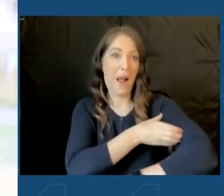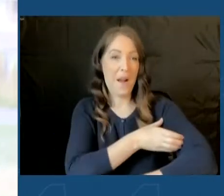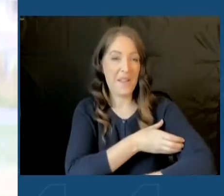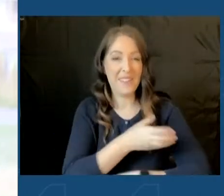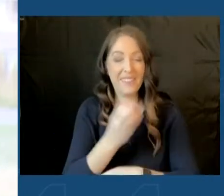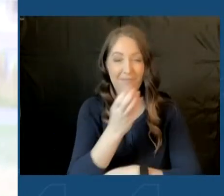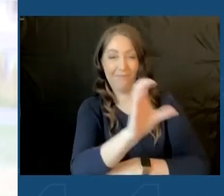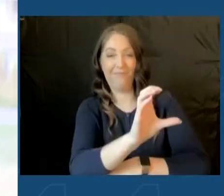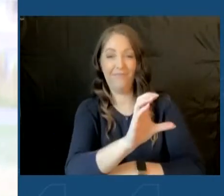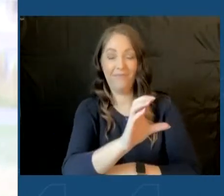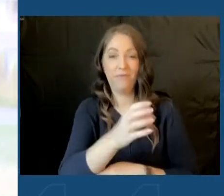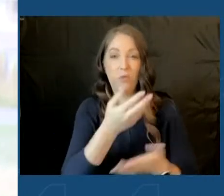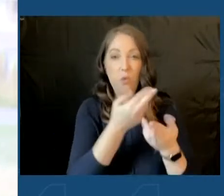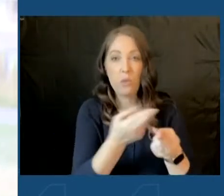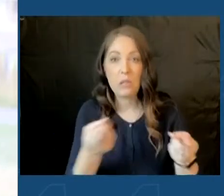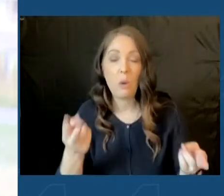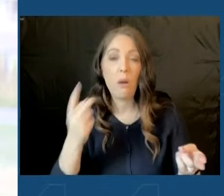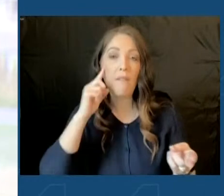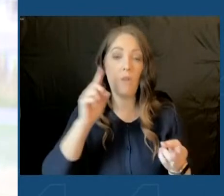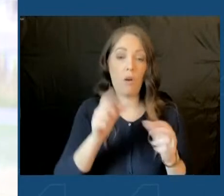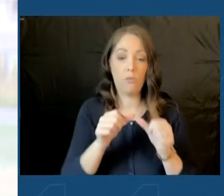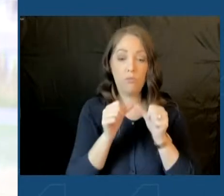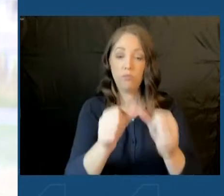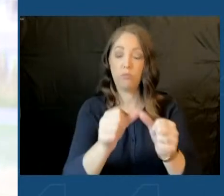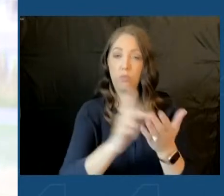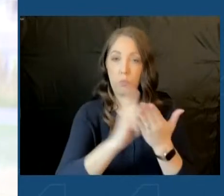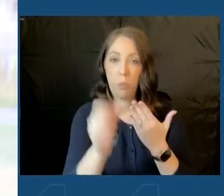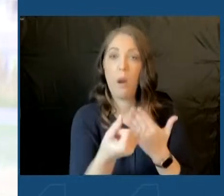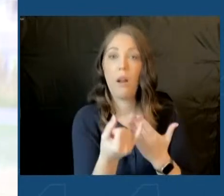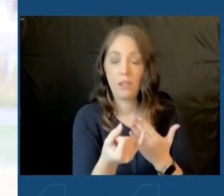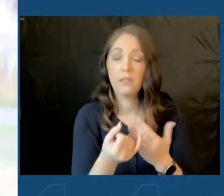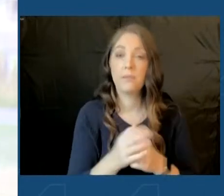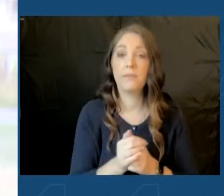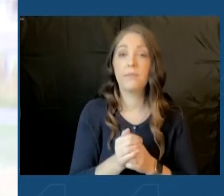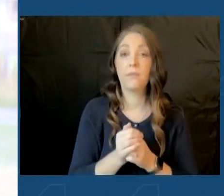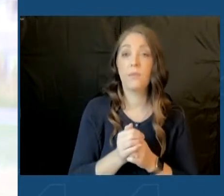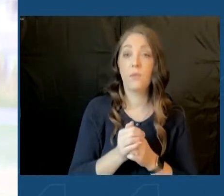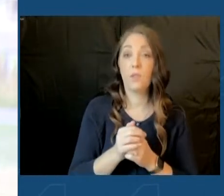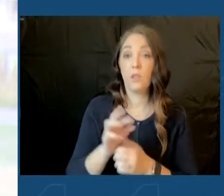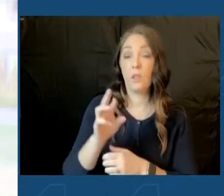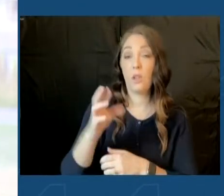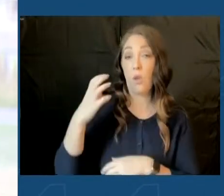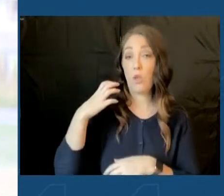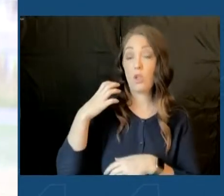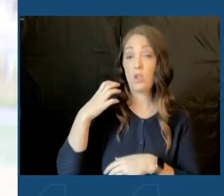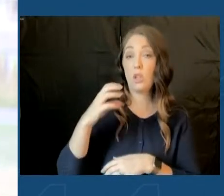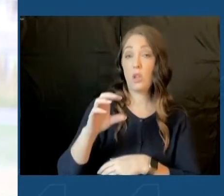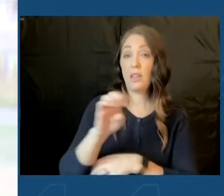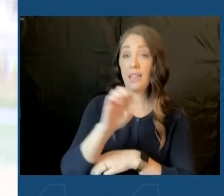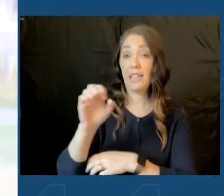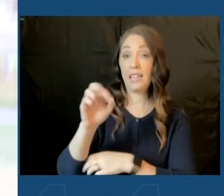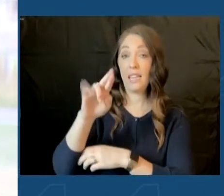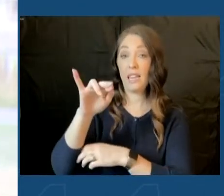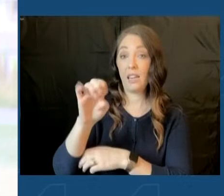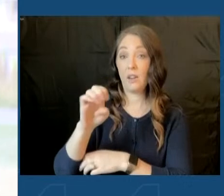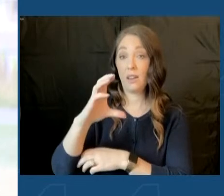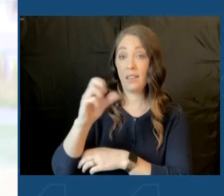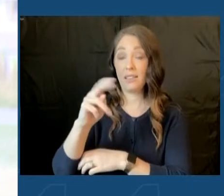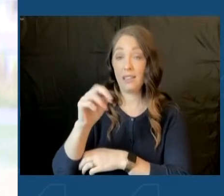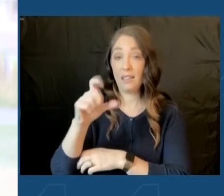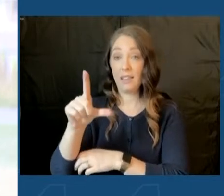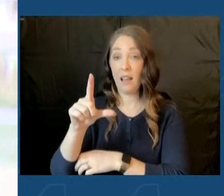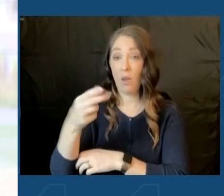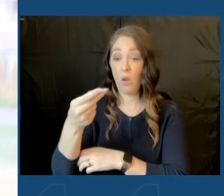many projects started long ago, but started still again. And Robert Joya, the chair of the Erie Canal Harbor Corporation. We've done a great